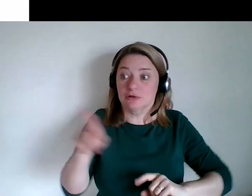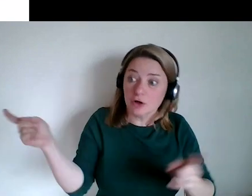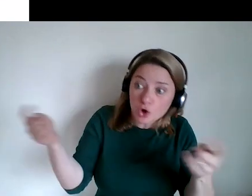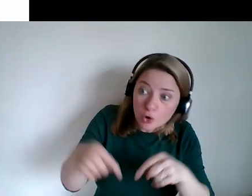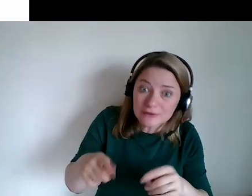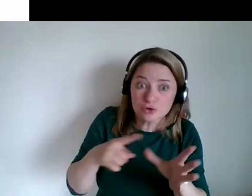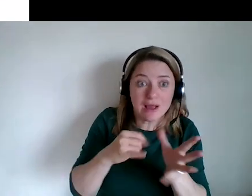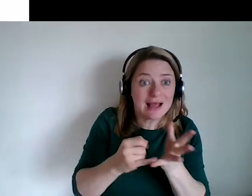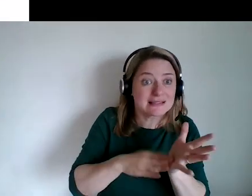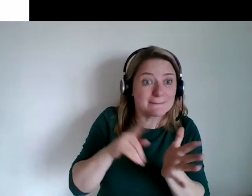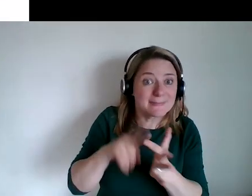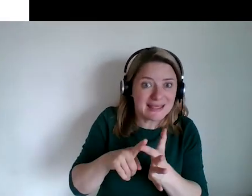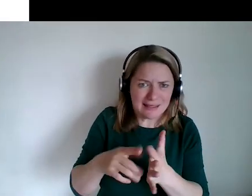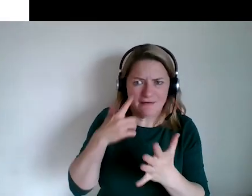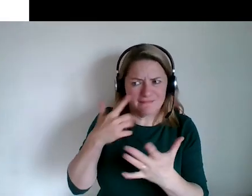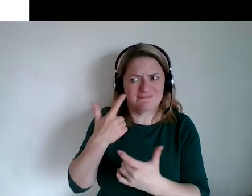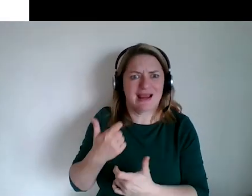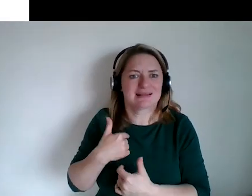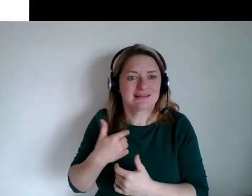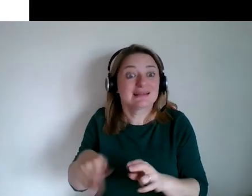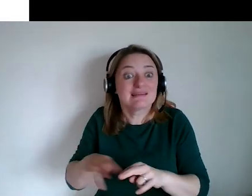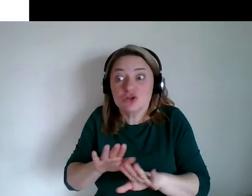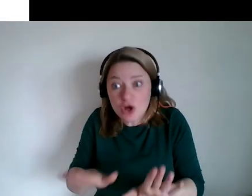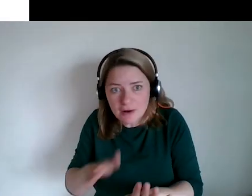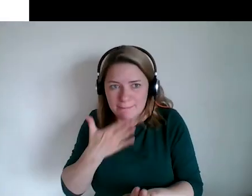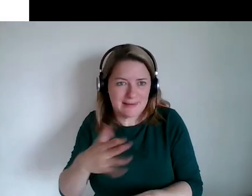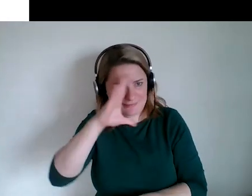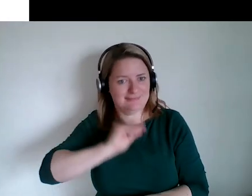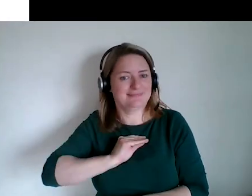and find us. If you're not coming to ASME, do sign up and come to ASME.